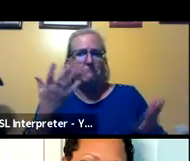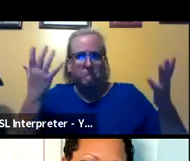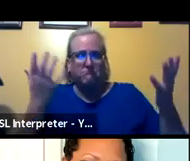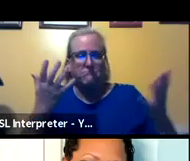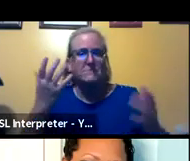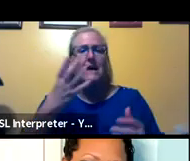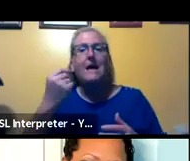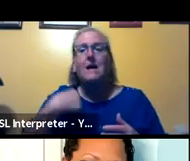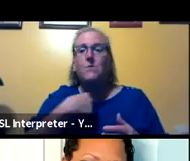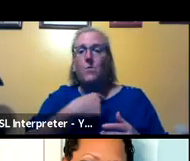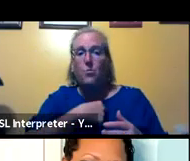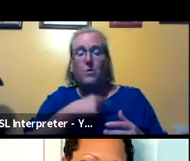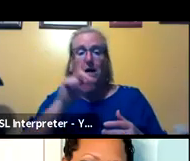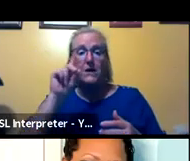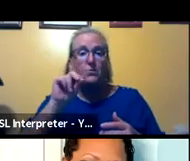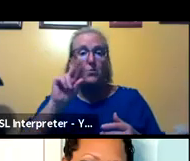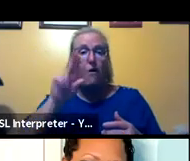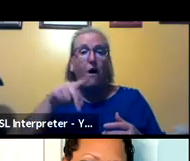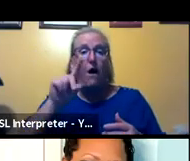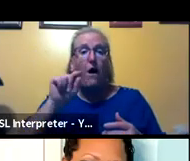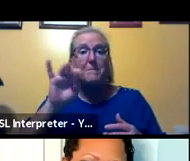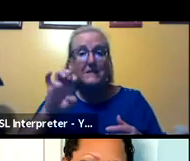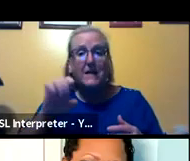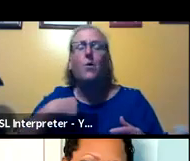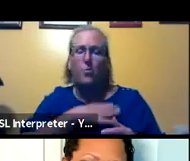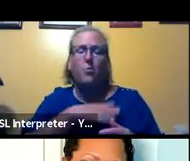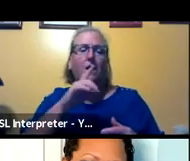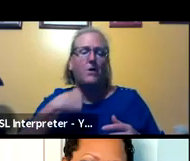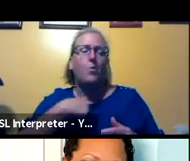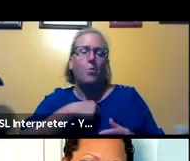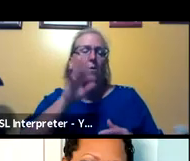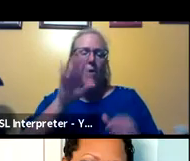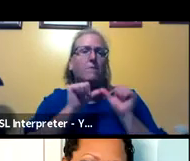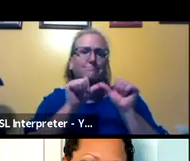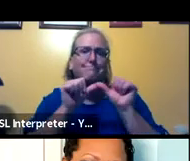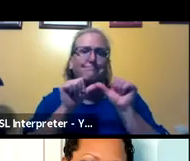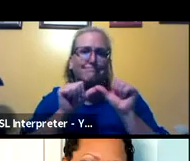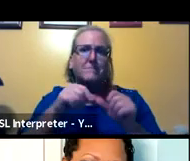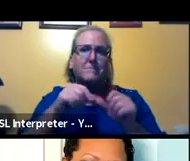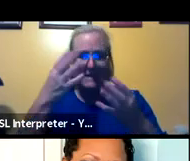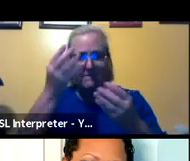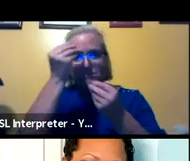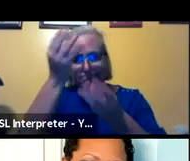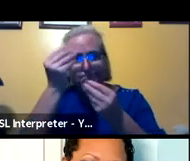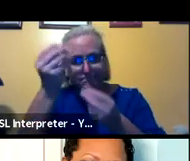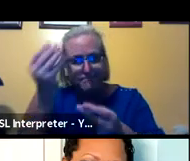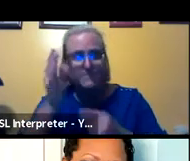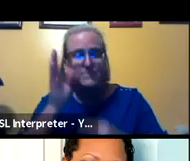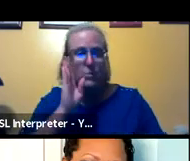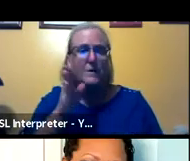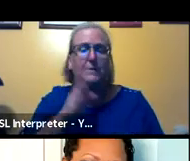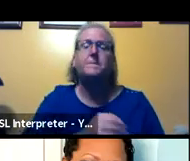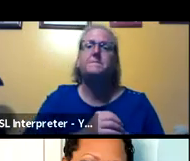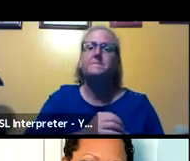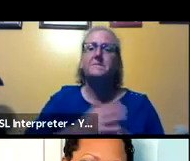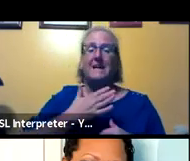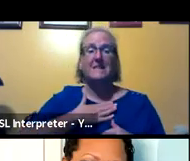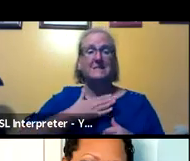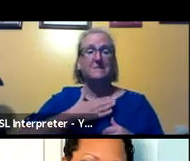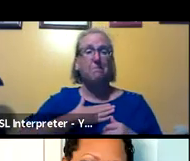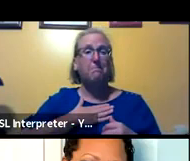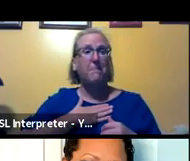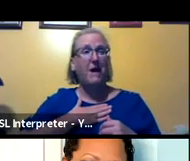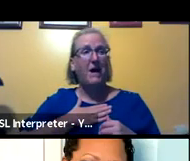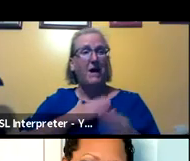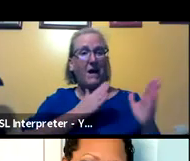as we do updates, we will continually update as we move forward. It is also my intention, we have a meeting